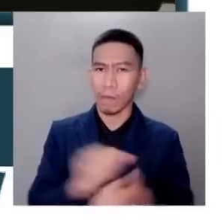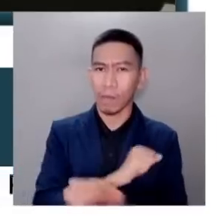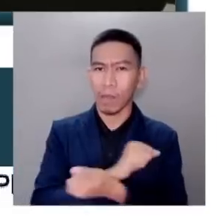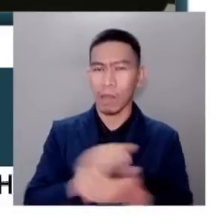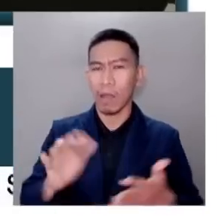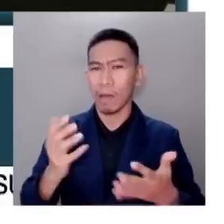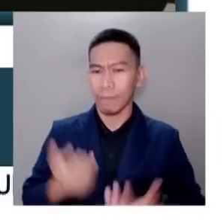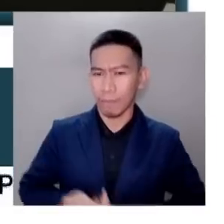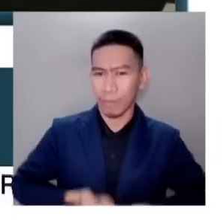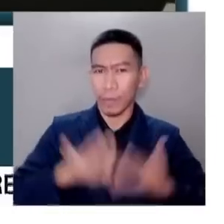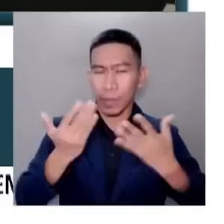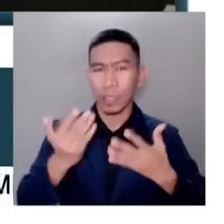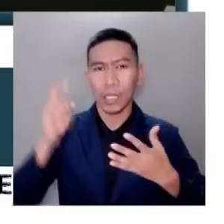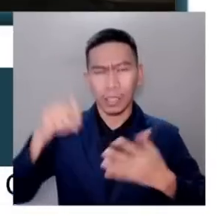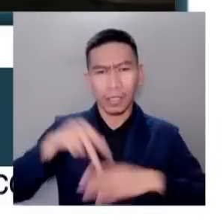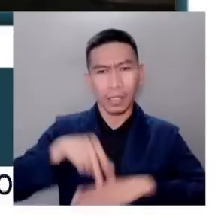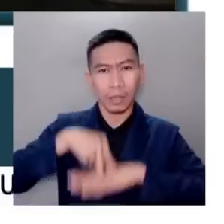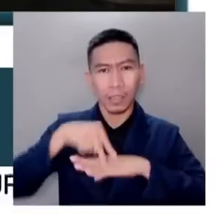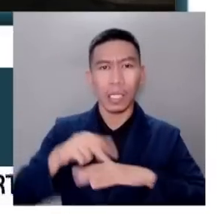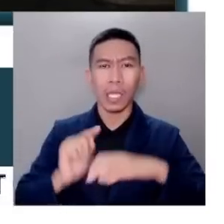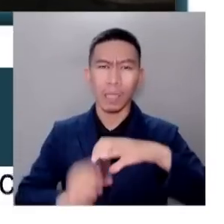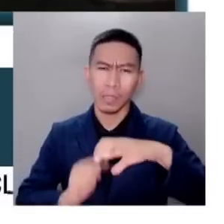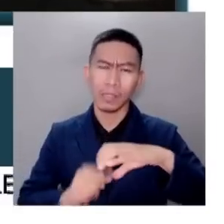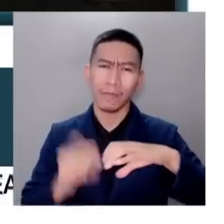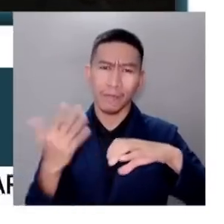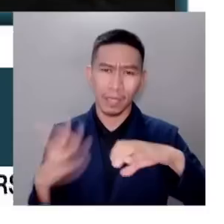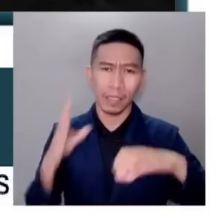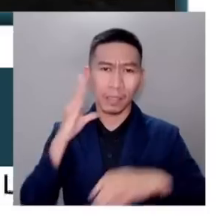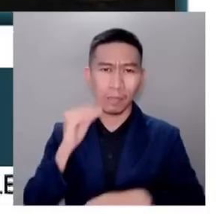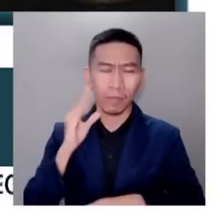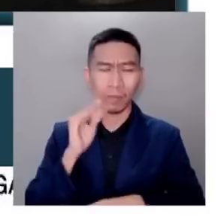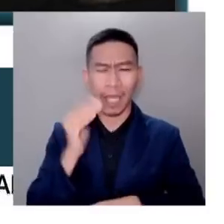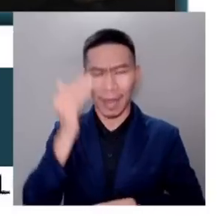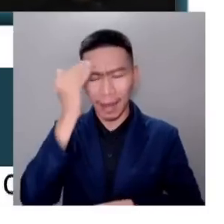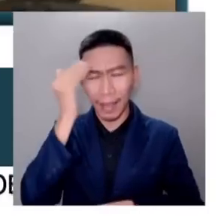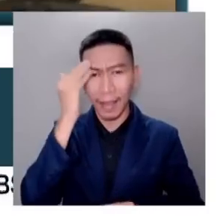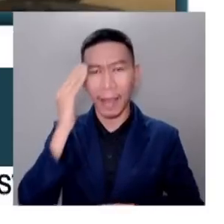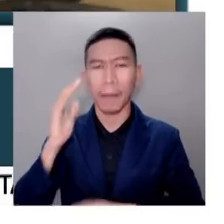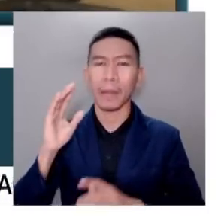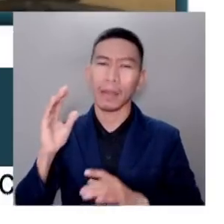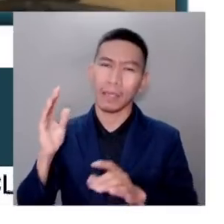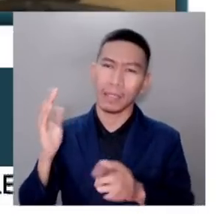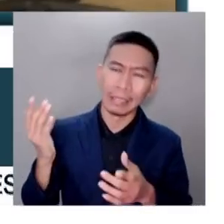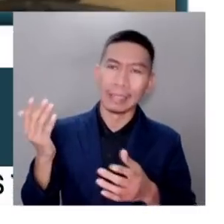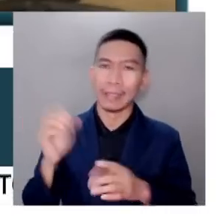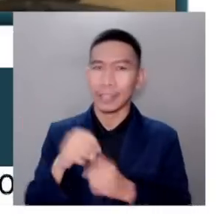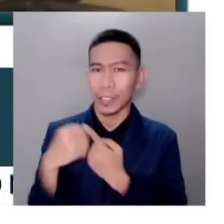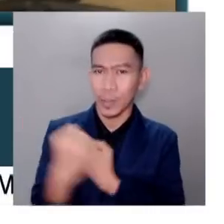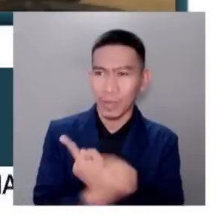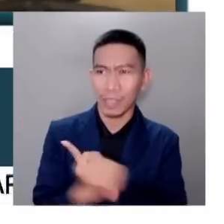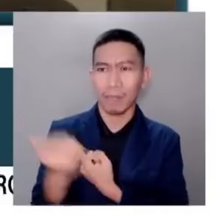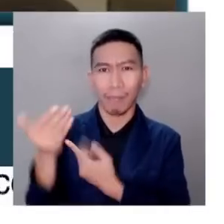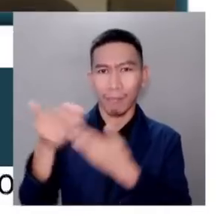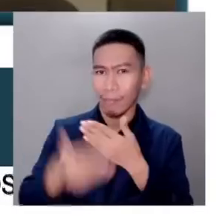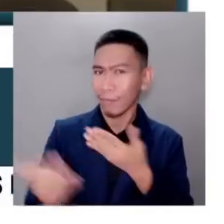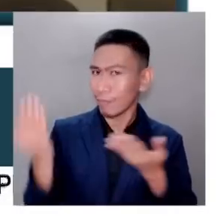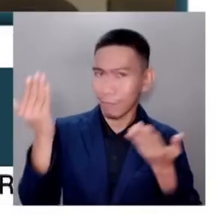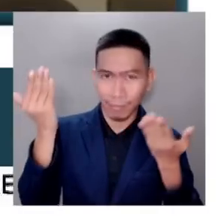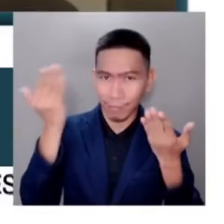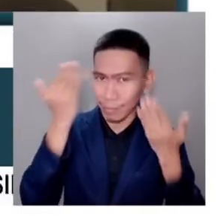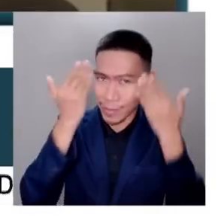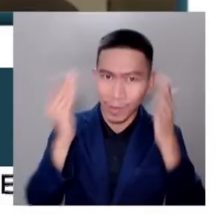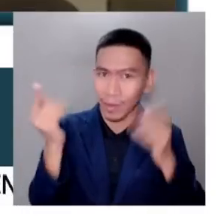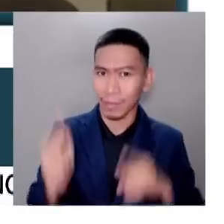ABS has gone through this. You know the kinds of uncertainty we can live through. And I think that it's